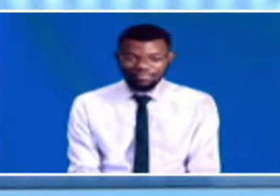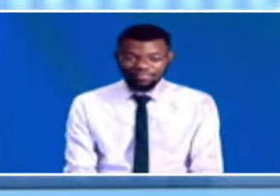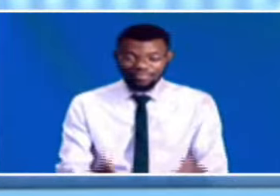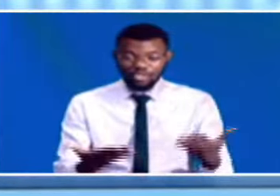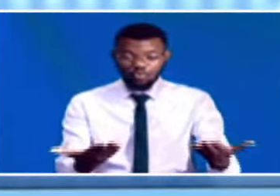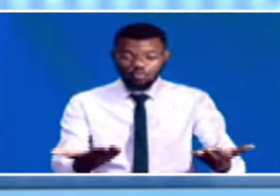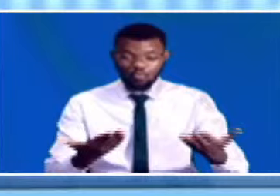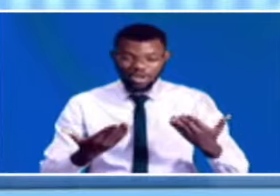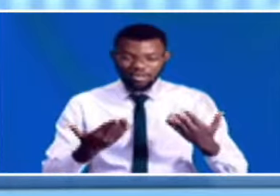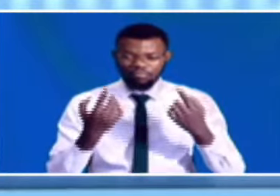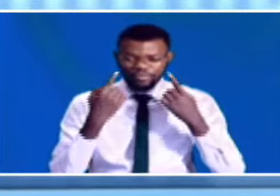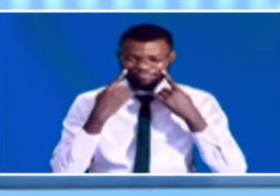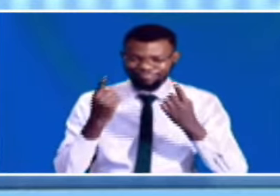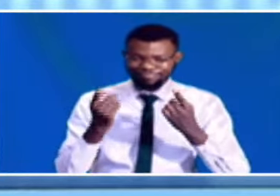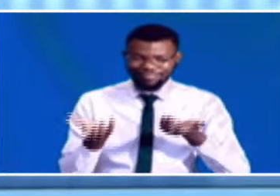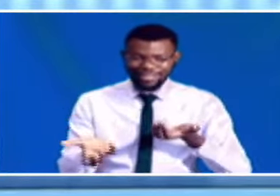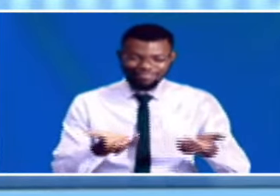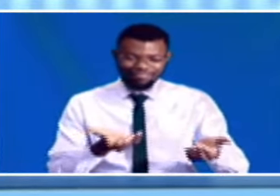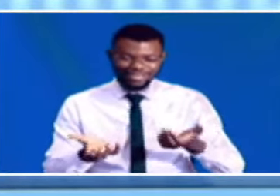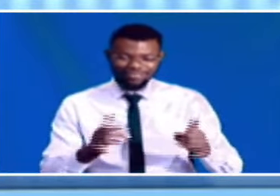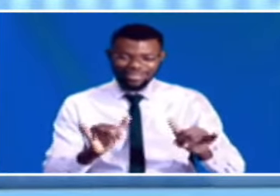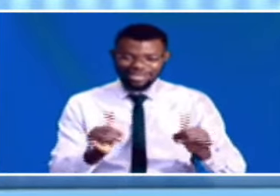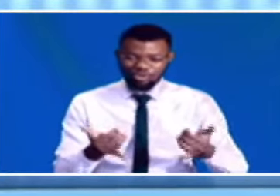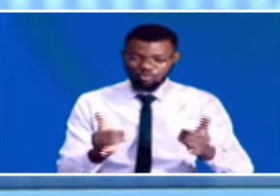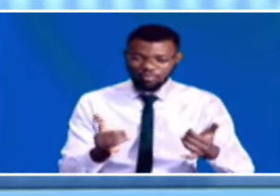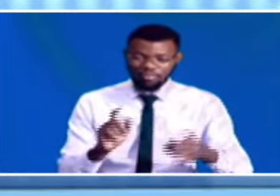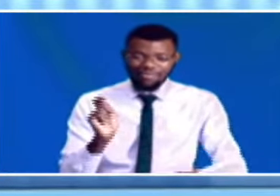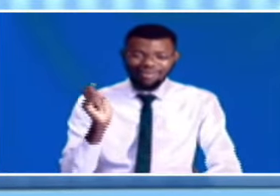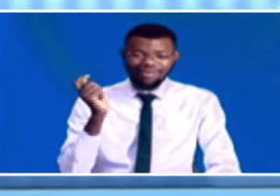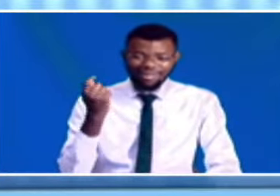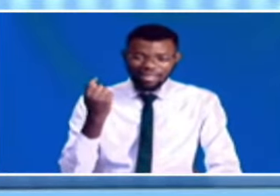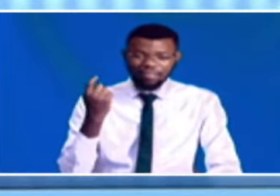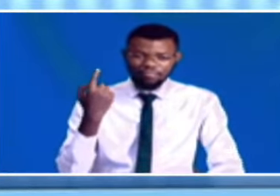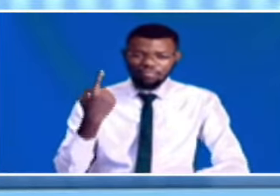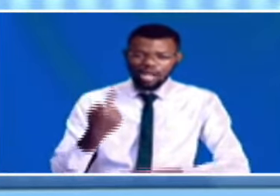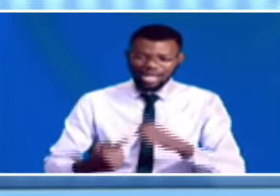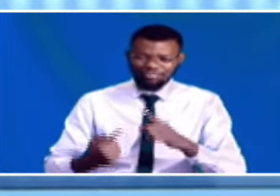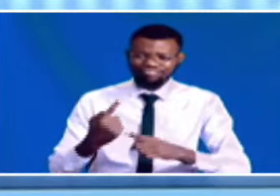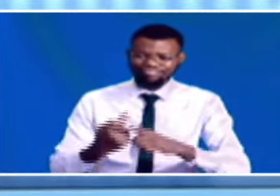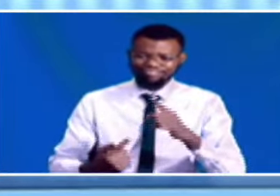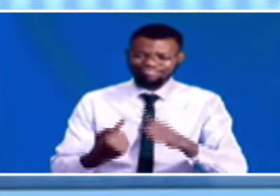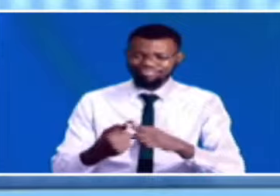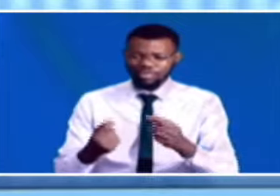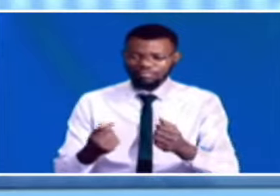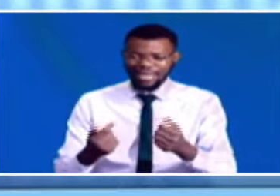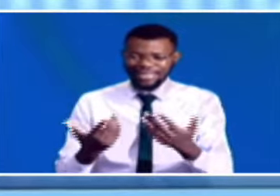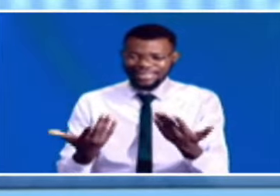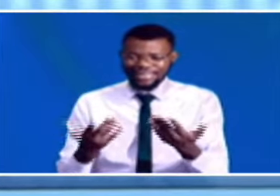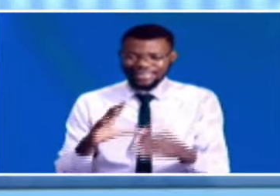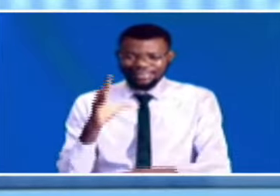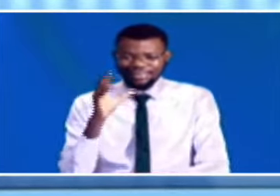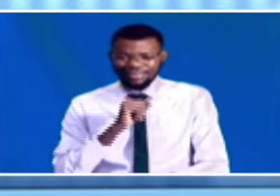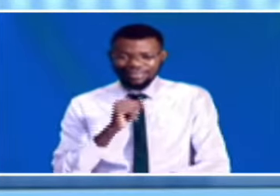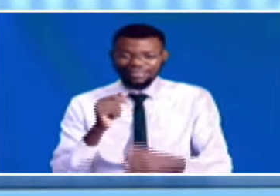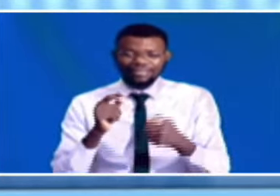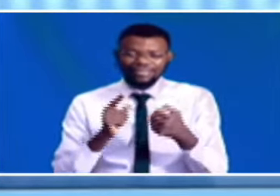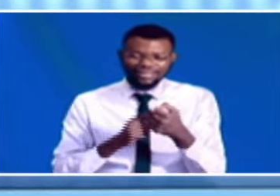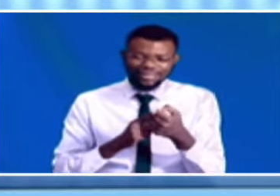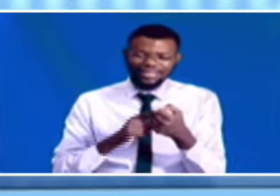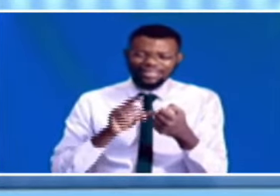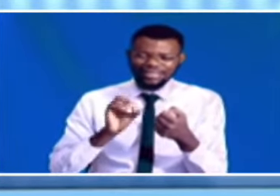Welcome back. Let's take a look at the business news. And Kenya faces an annual wood deficit of 16.5 million metric